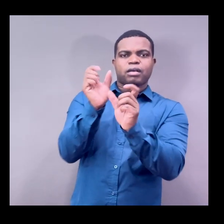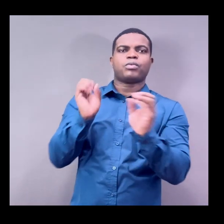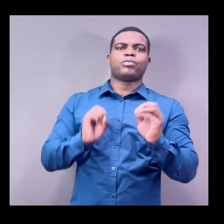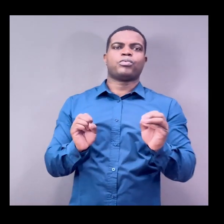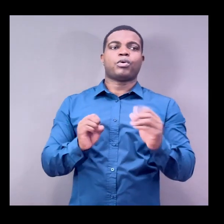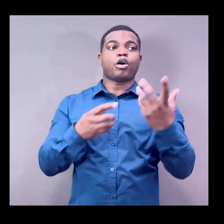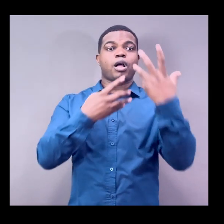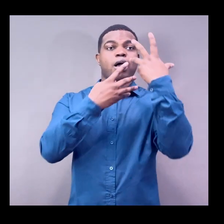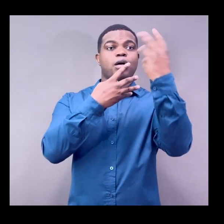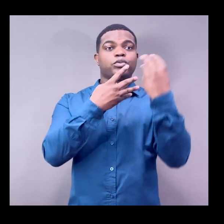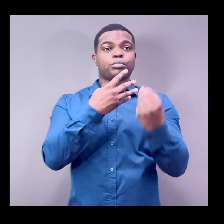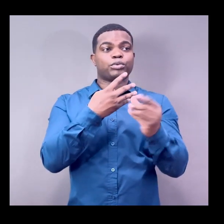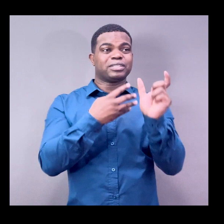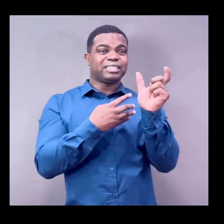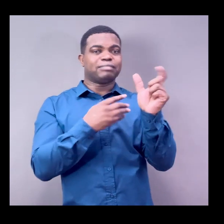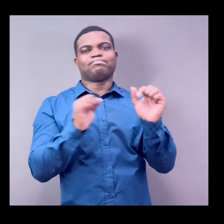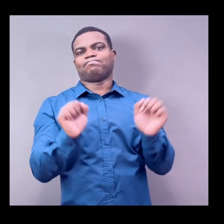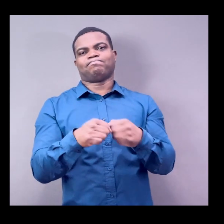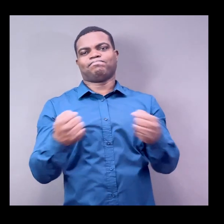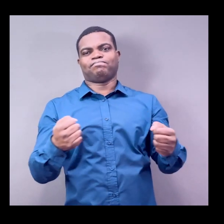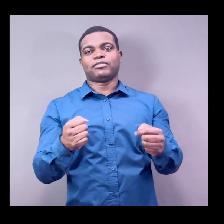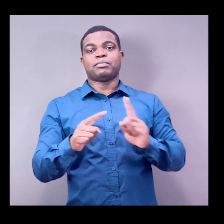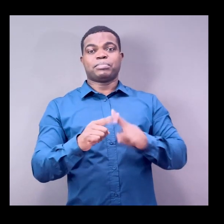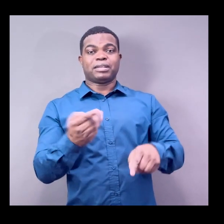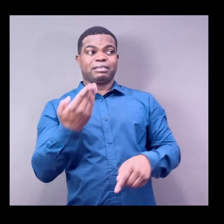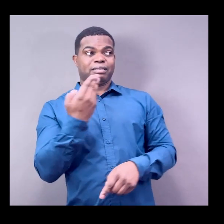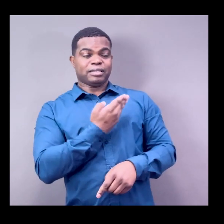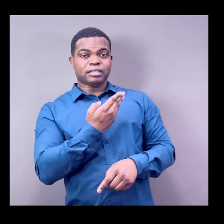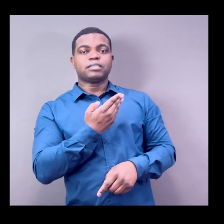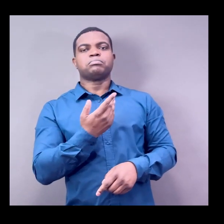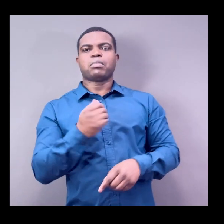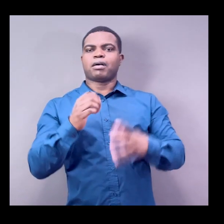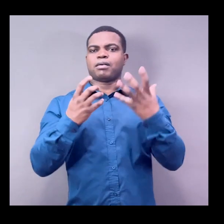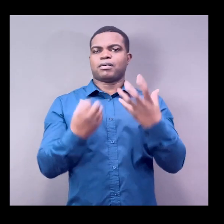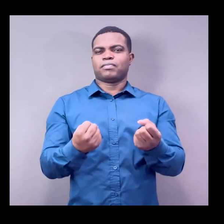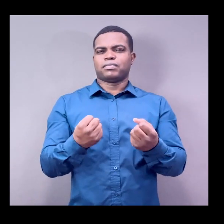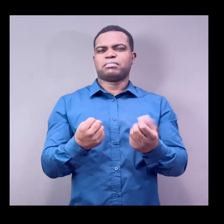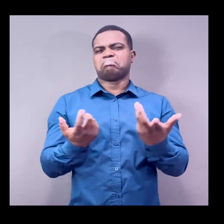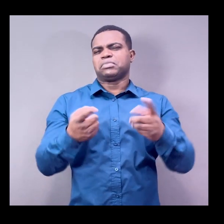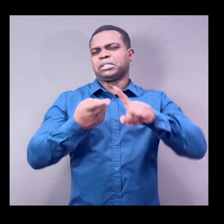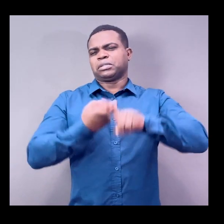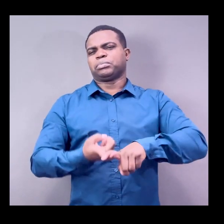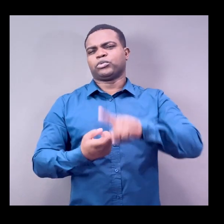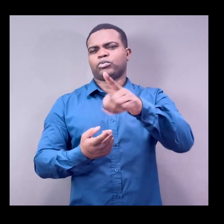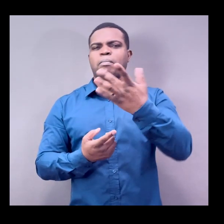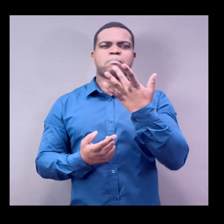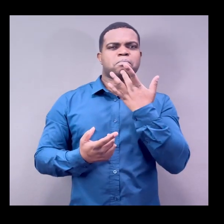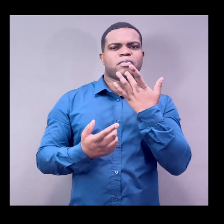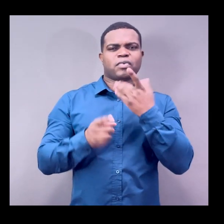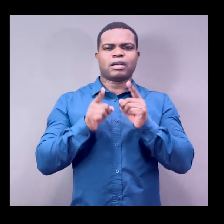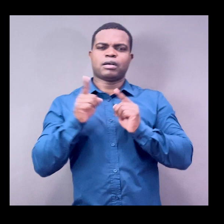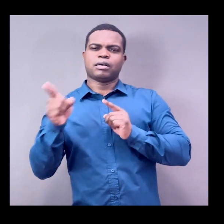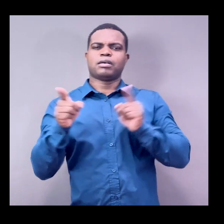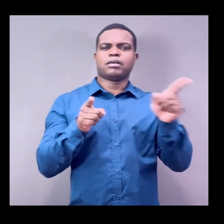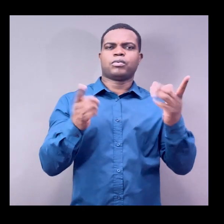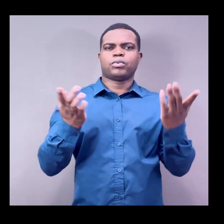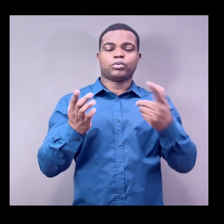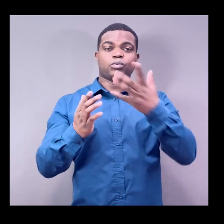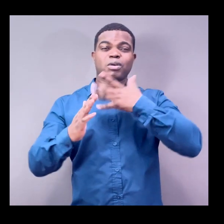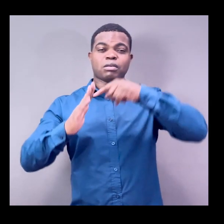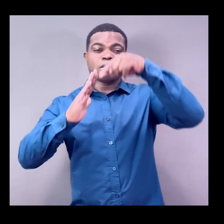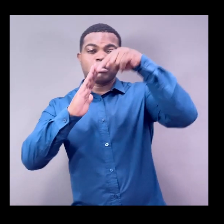the output. So depending on your preference, you can decide to have a